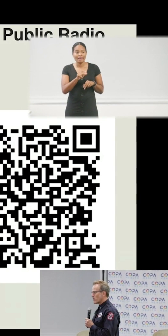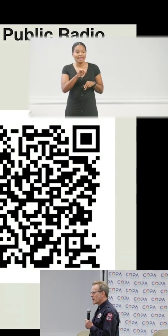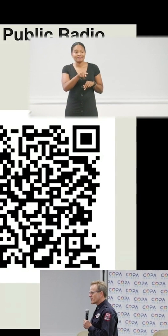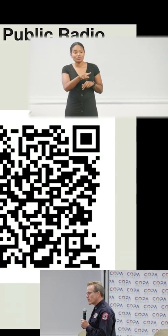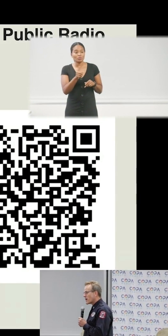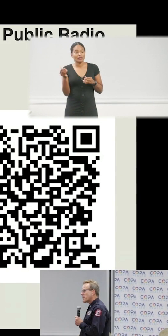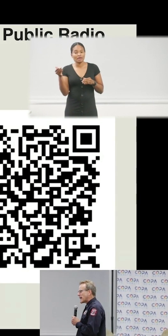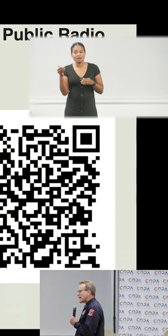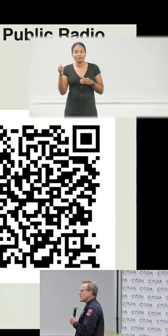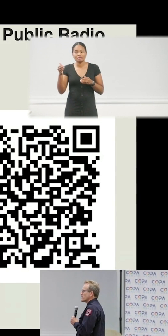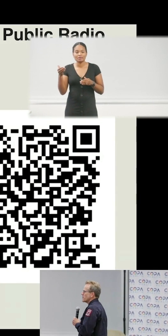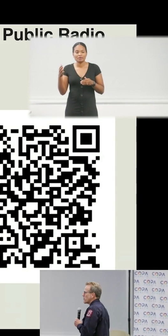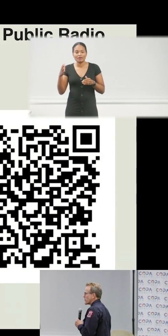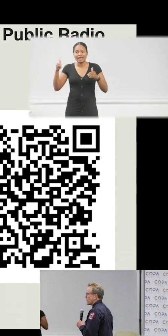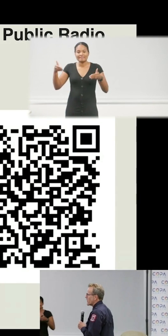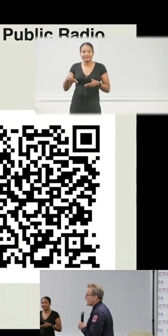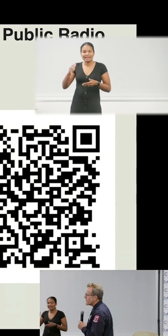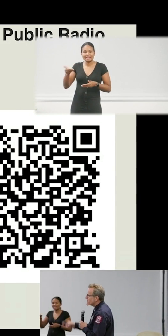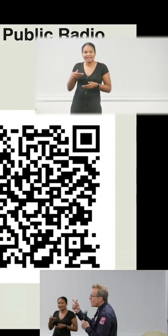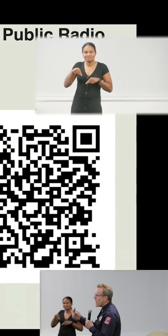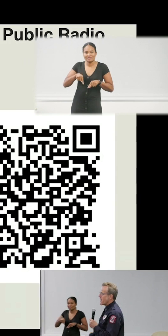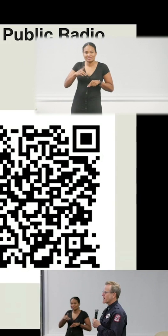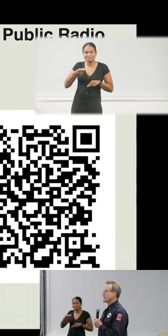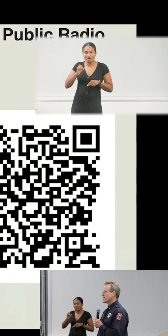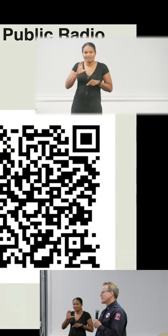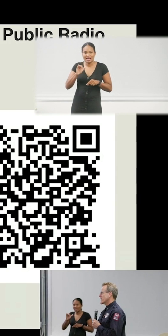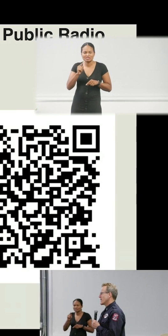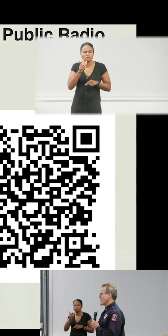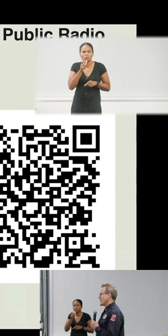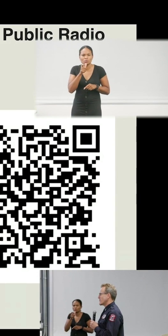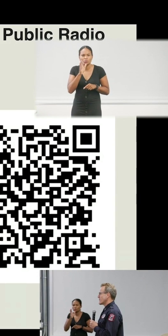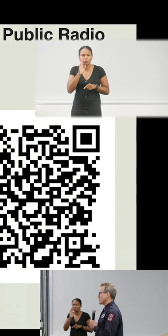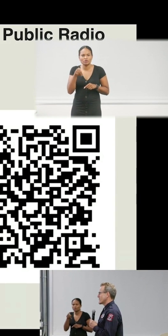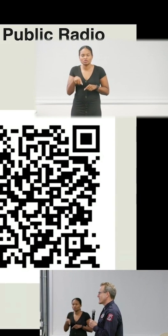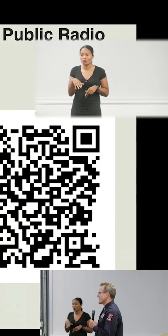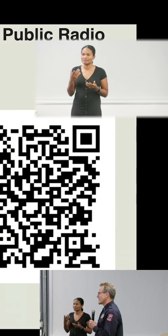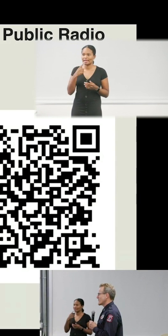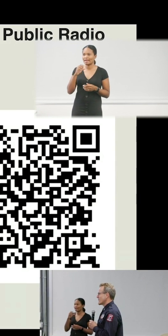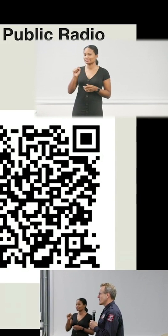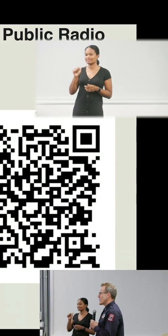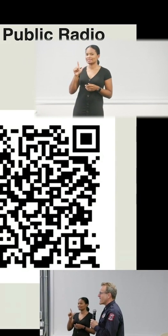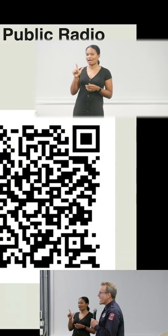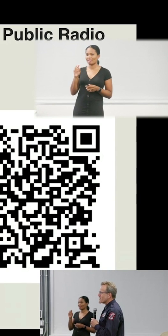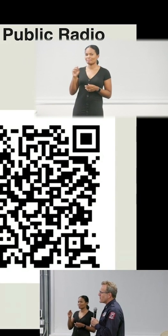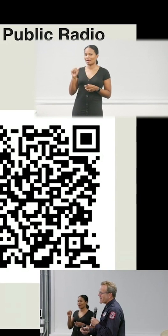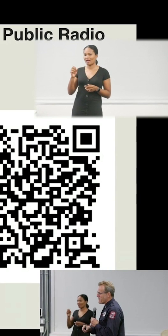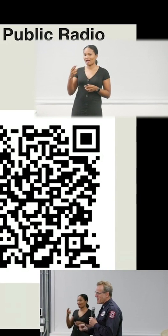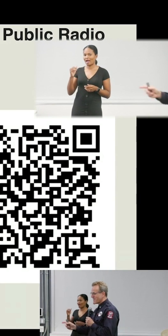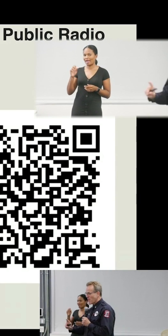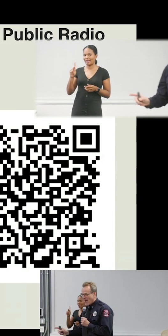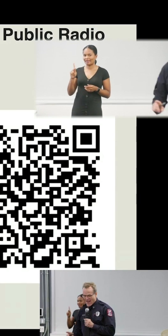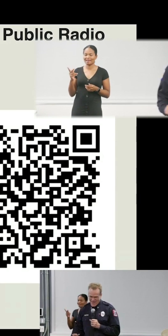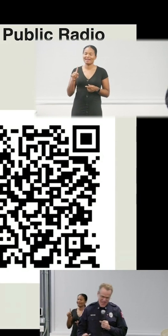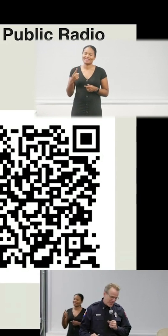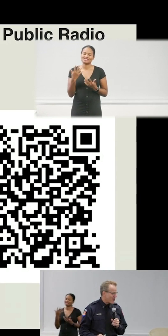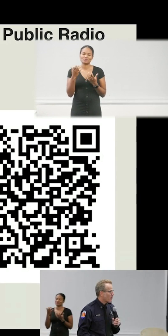who would it be? People threw out like Selma Hayek. That guy just wanted to meet